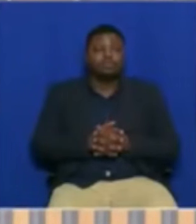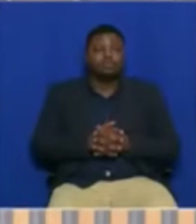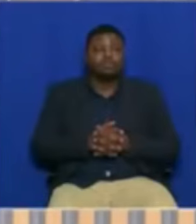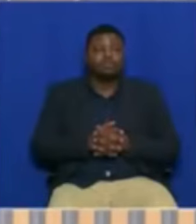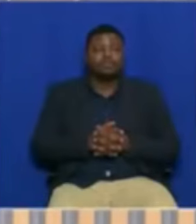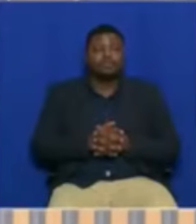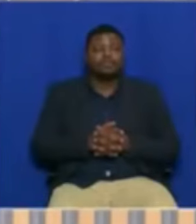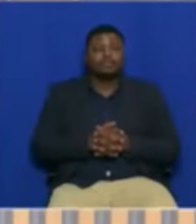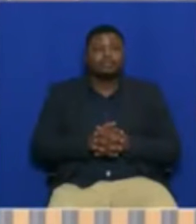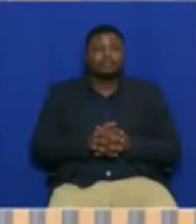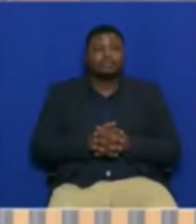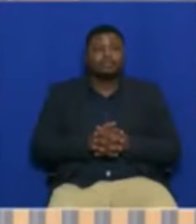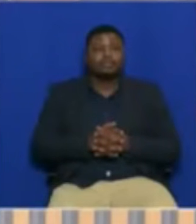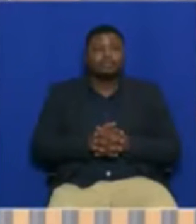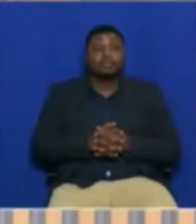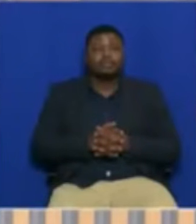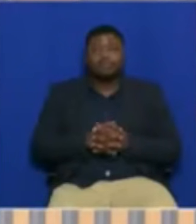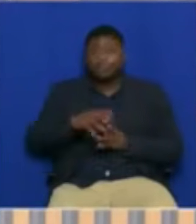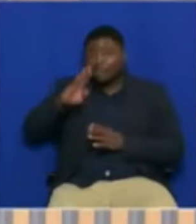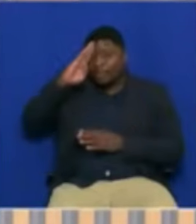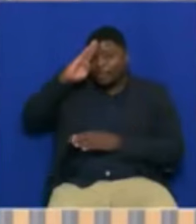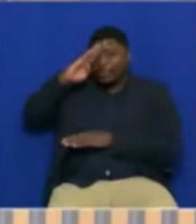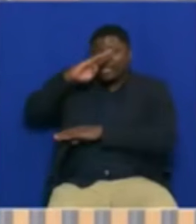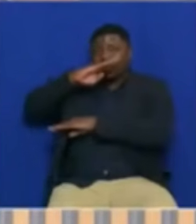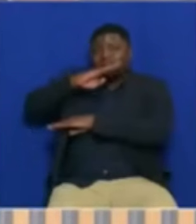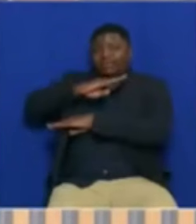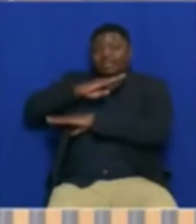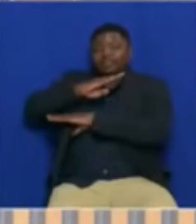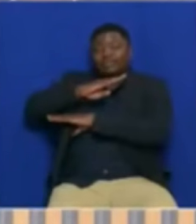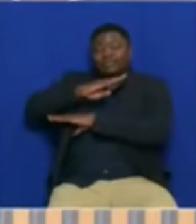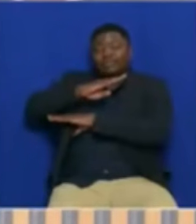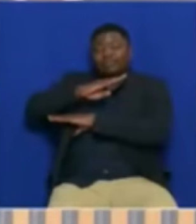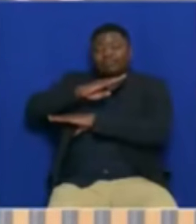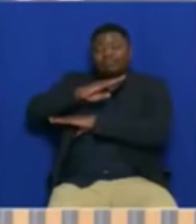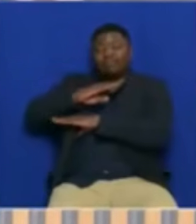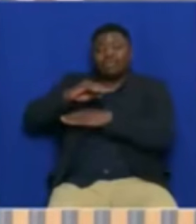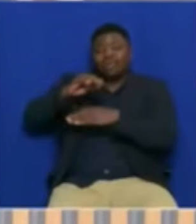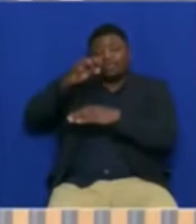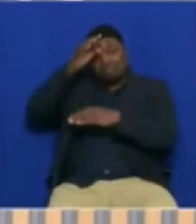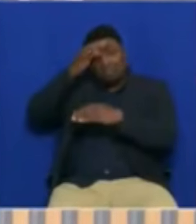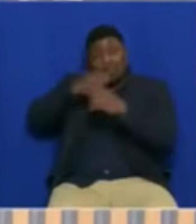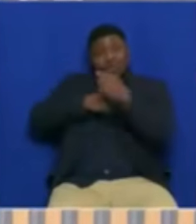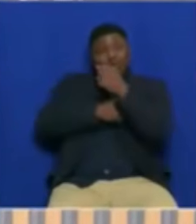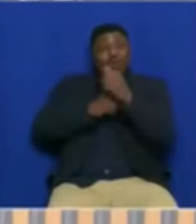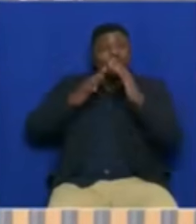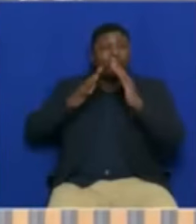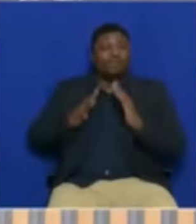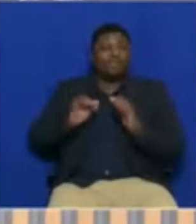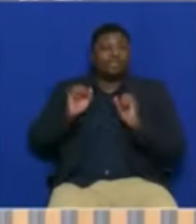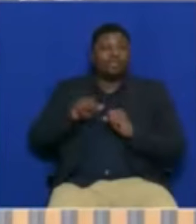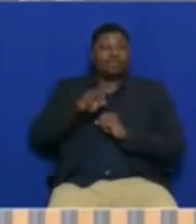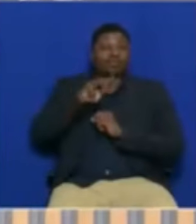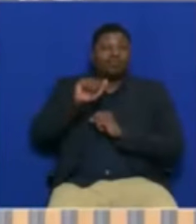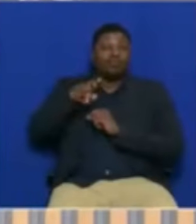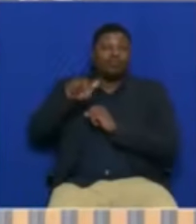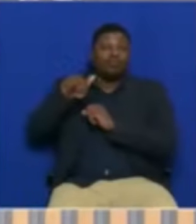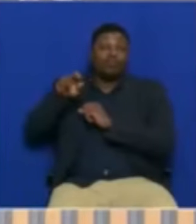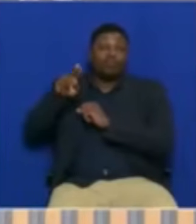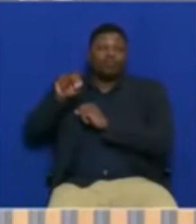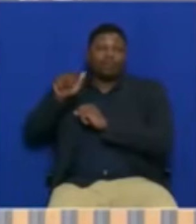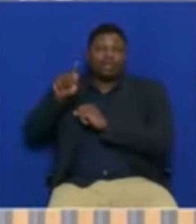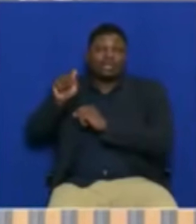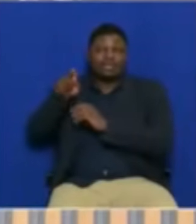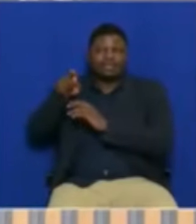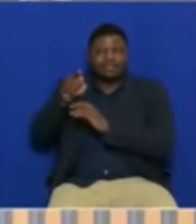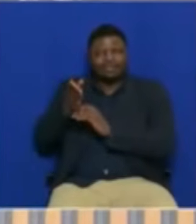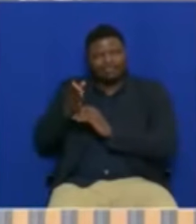Good afternoon, Warrant Officer. Uyakubingelela ke Good ukomishana. afternoon, sir. Yes. The hearing of your